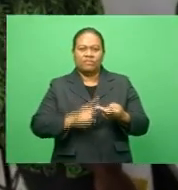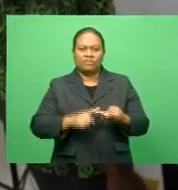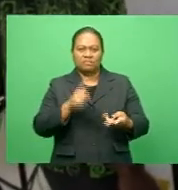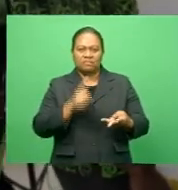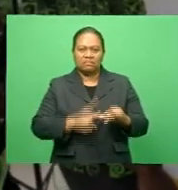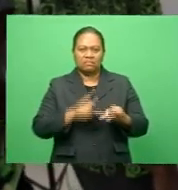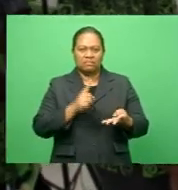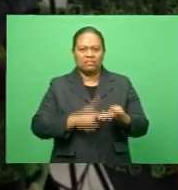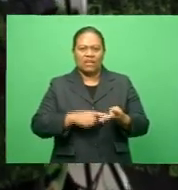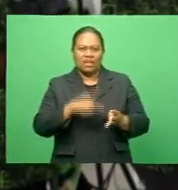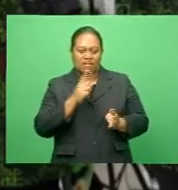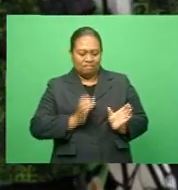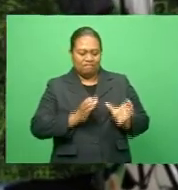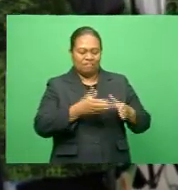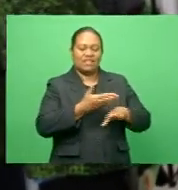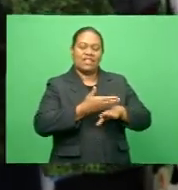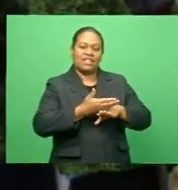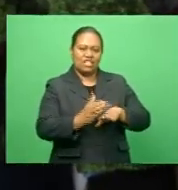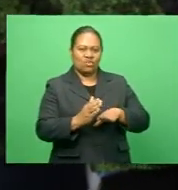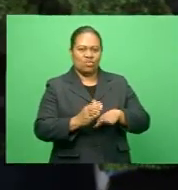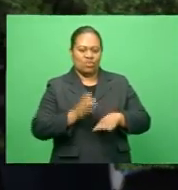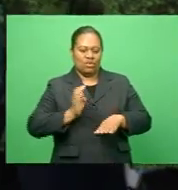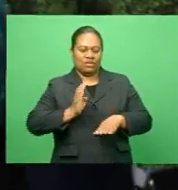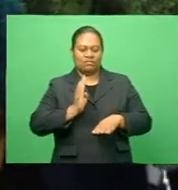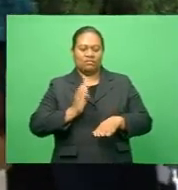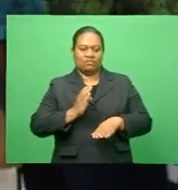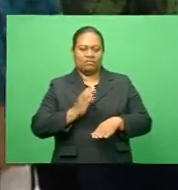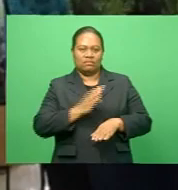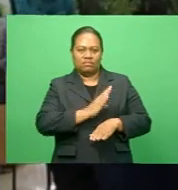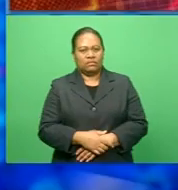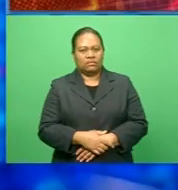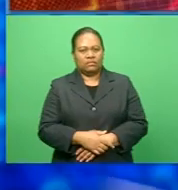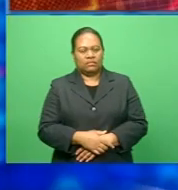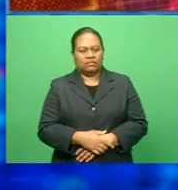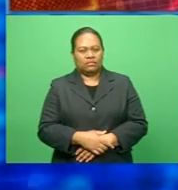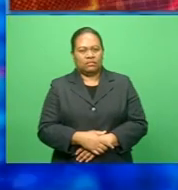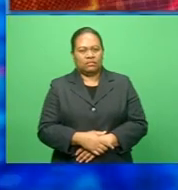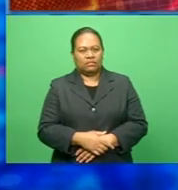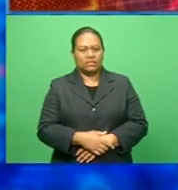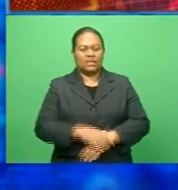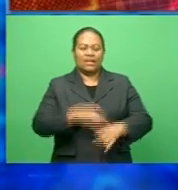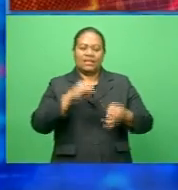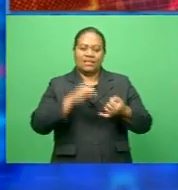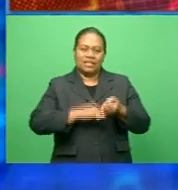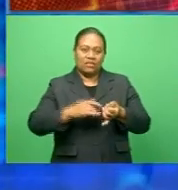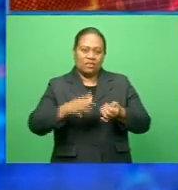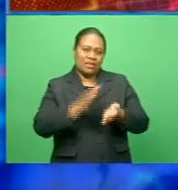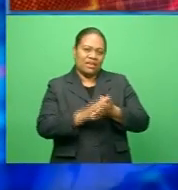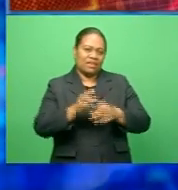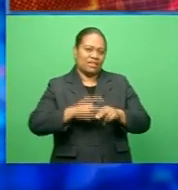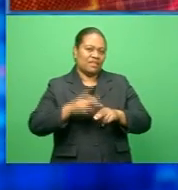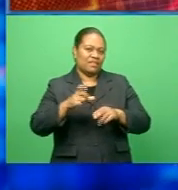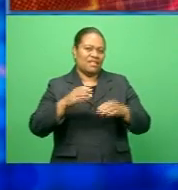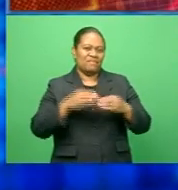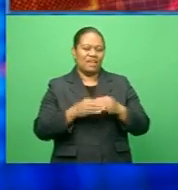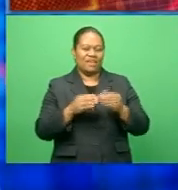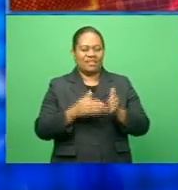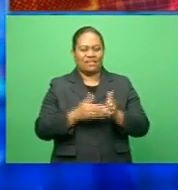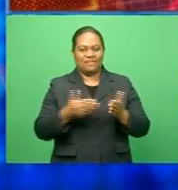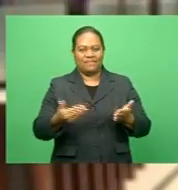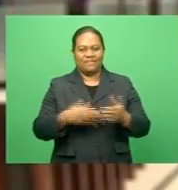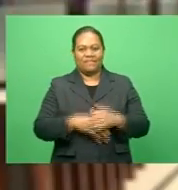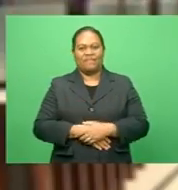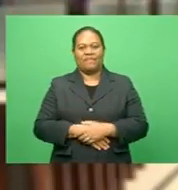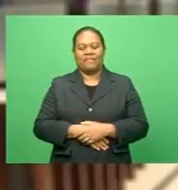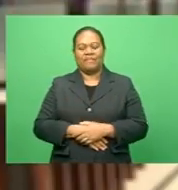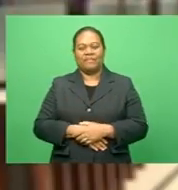Dhirendra Prakash, and Jagdish Chandra. Sinifa from HFC Bank joins us now with the latest from the money